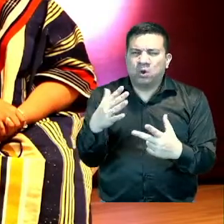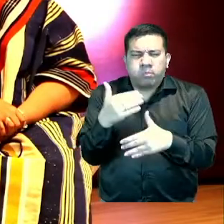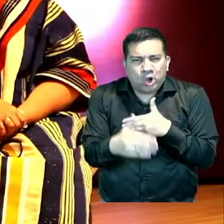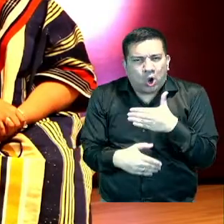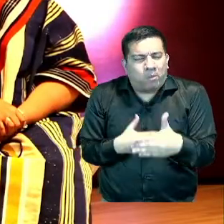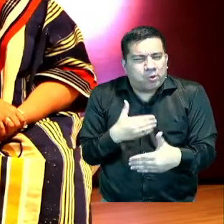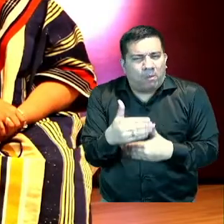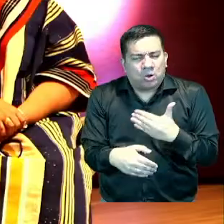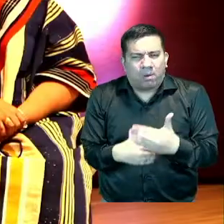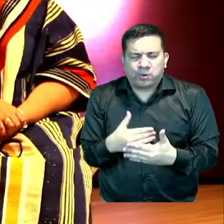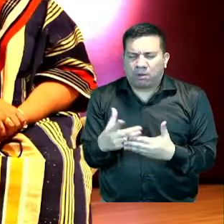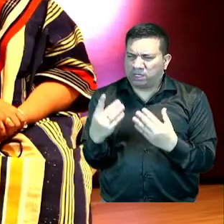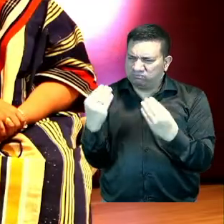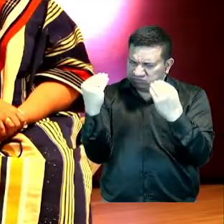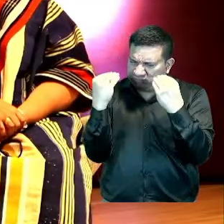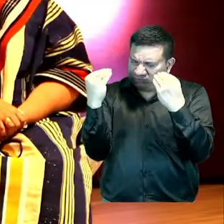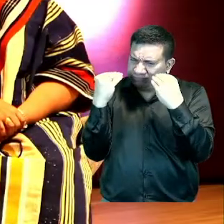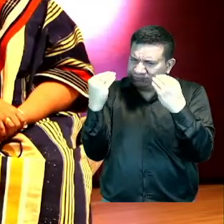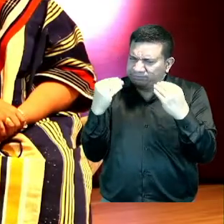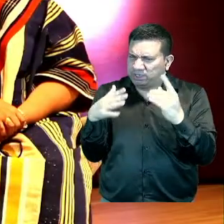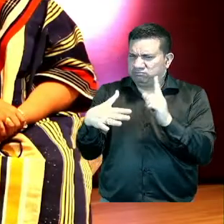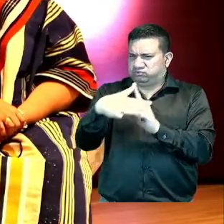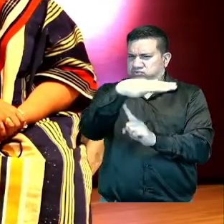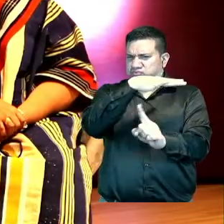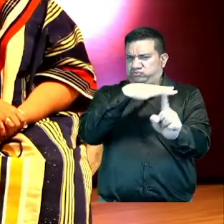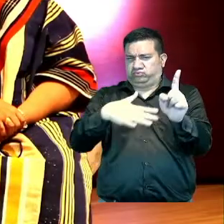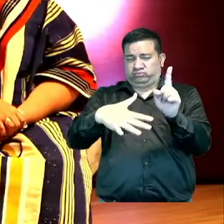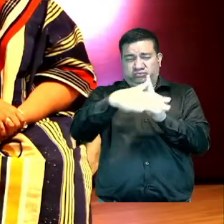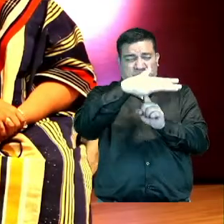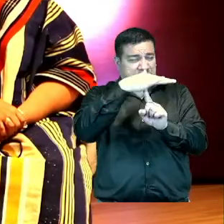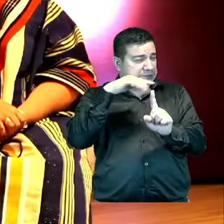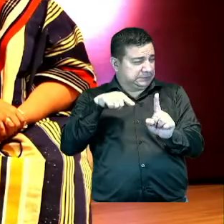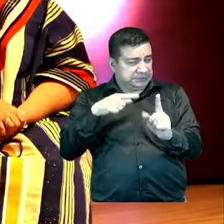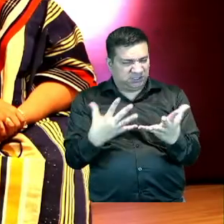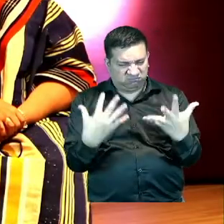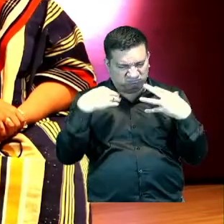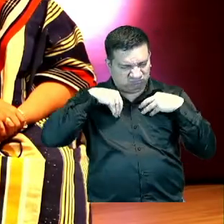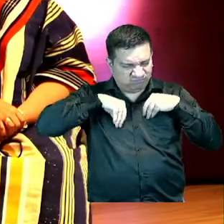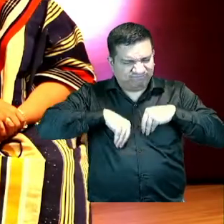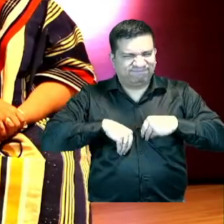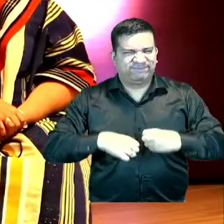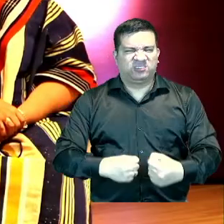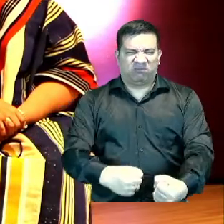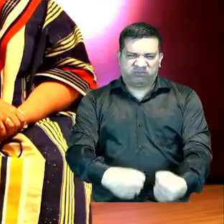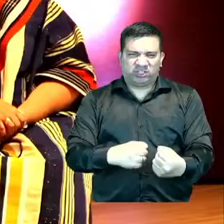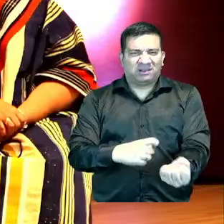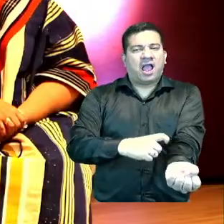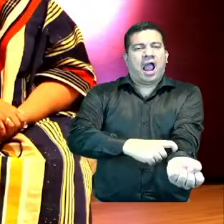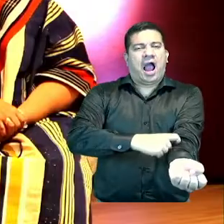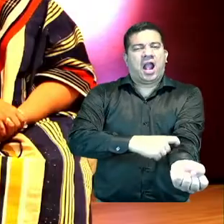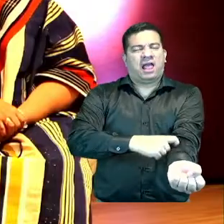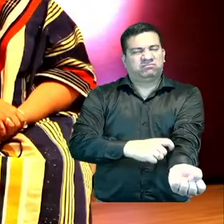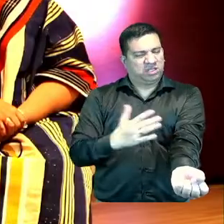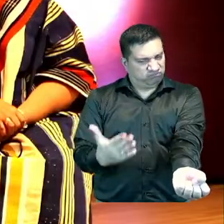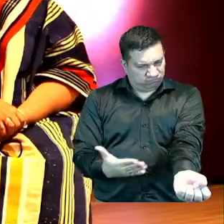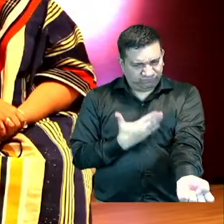also forges the character that we need to use to stand